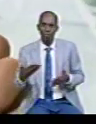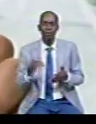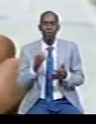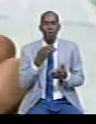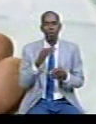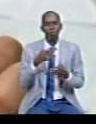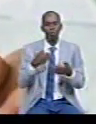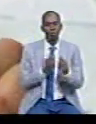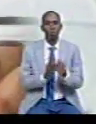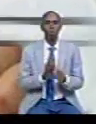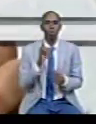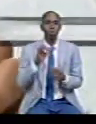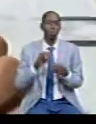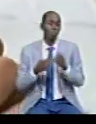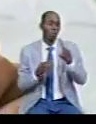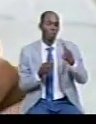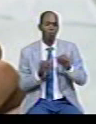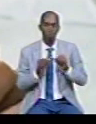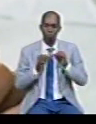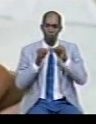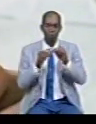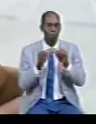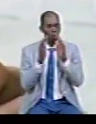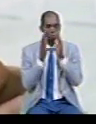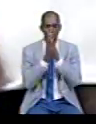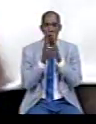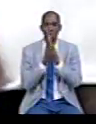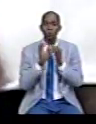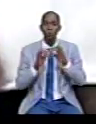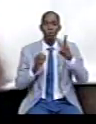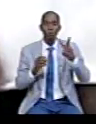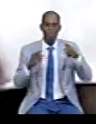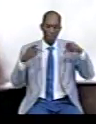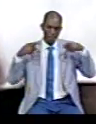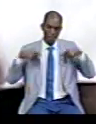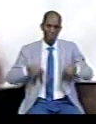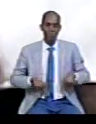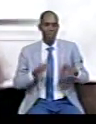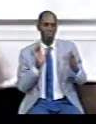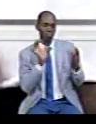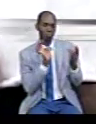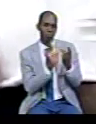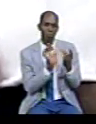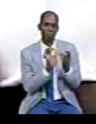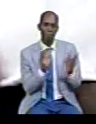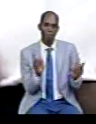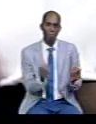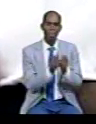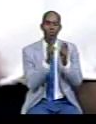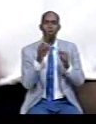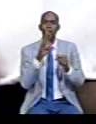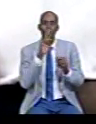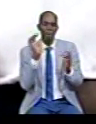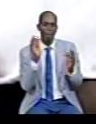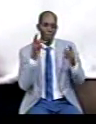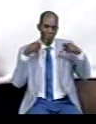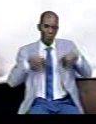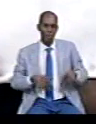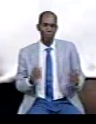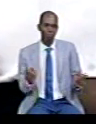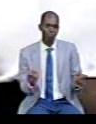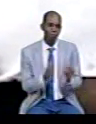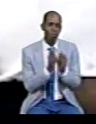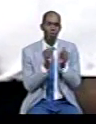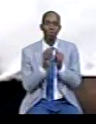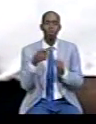Number one, persistent prayer. Number two, personal contact. We're personally contacting them. We ought to,